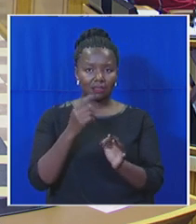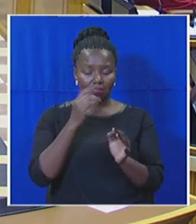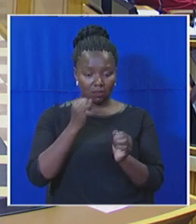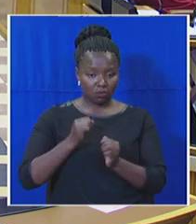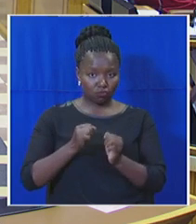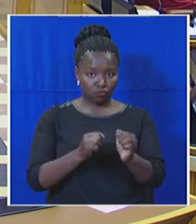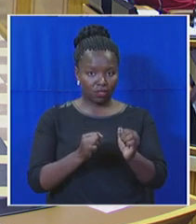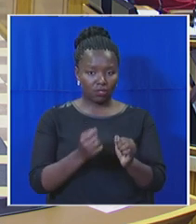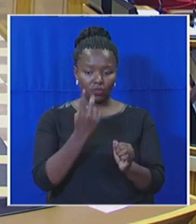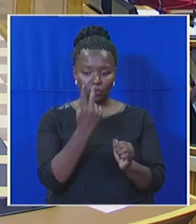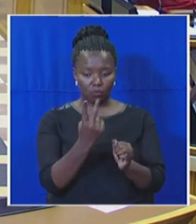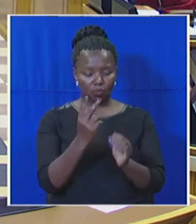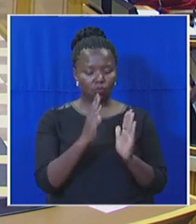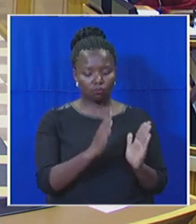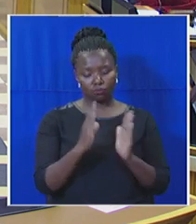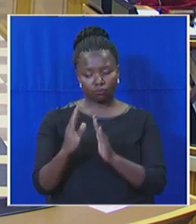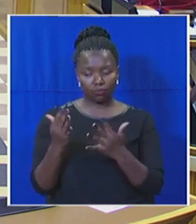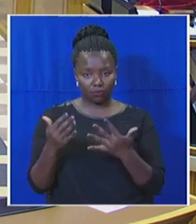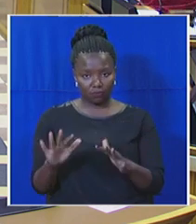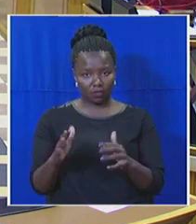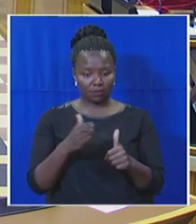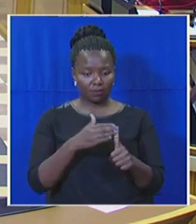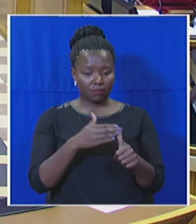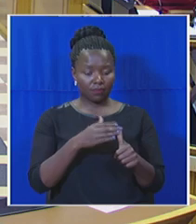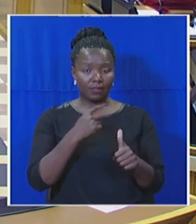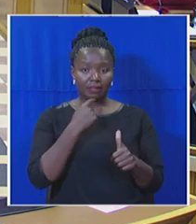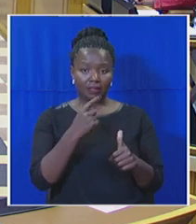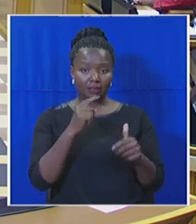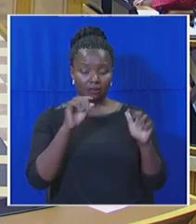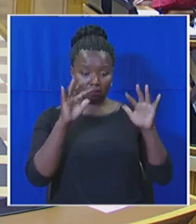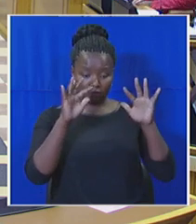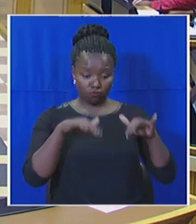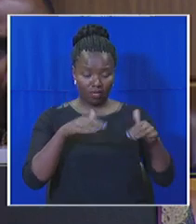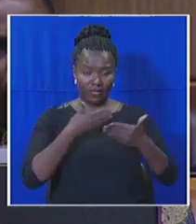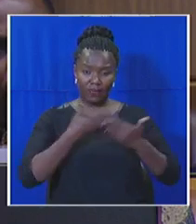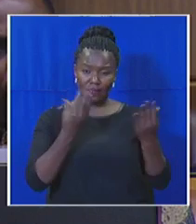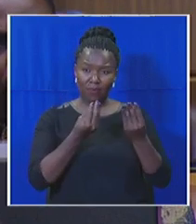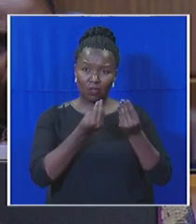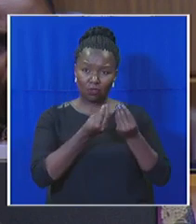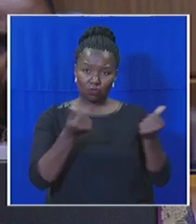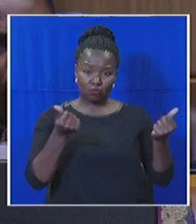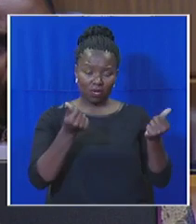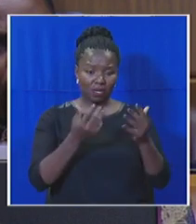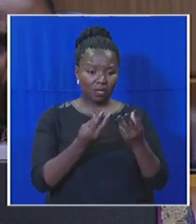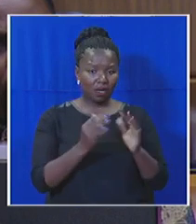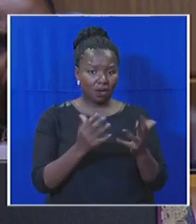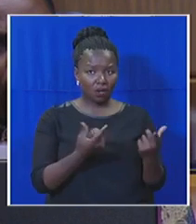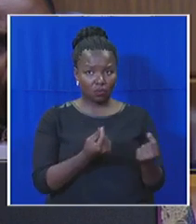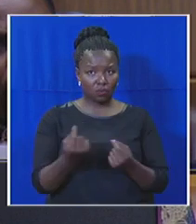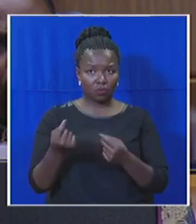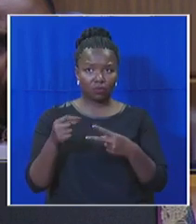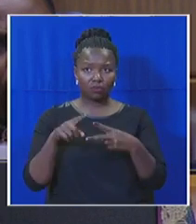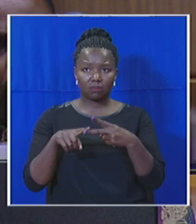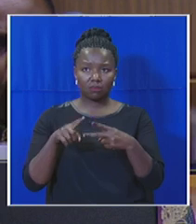consideration upon which response to drought and water shortages should be premised. The